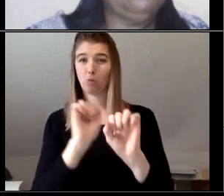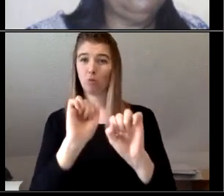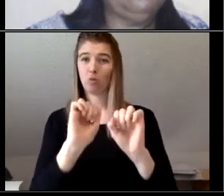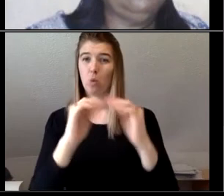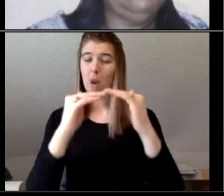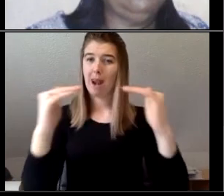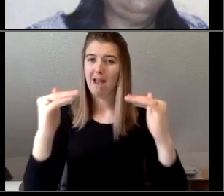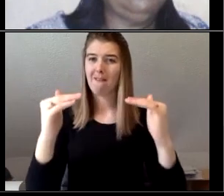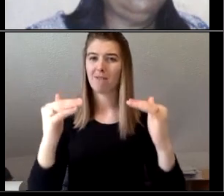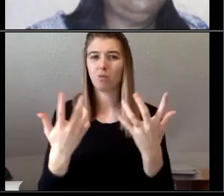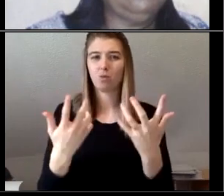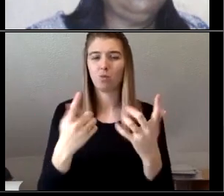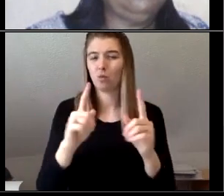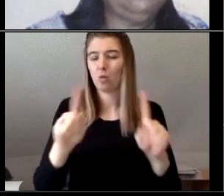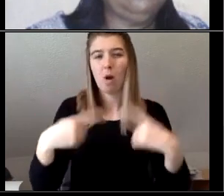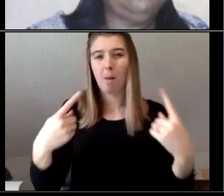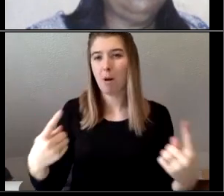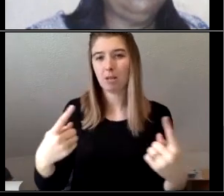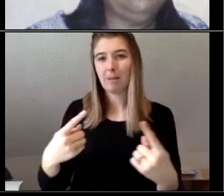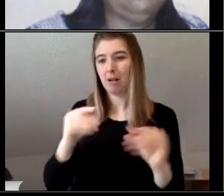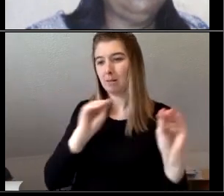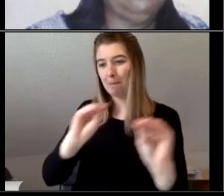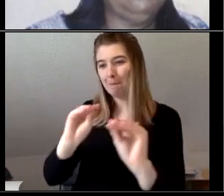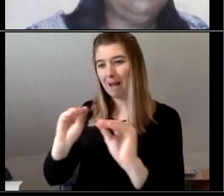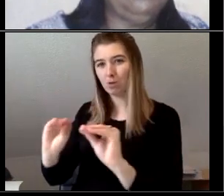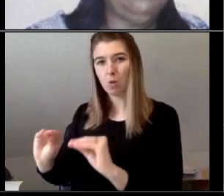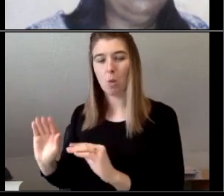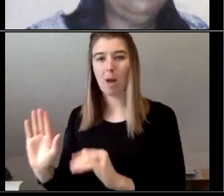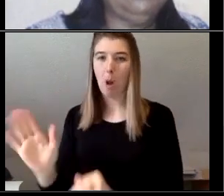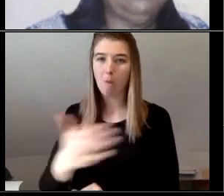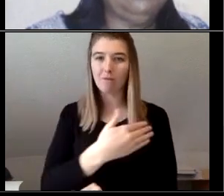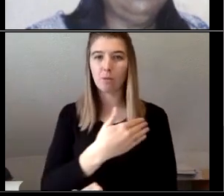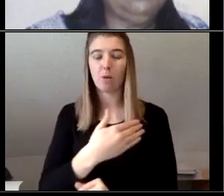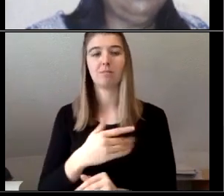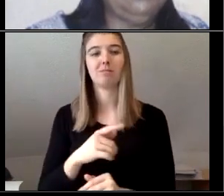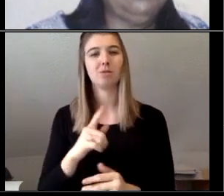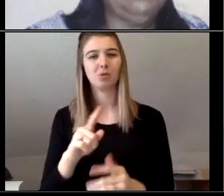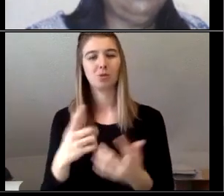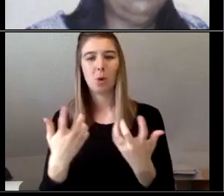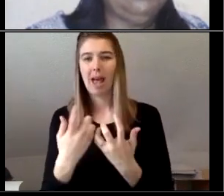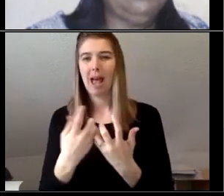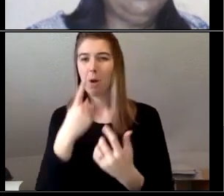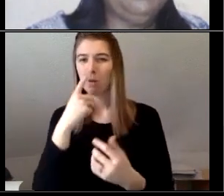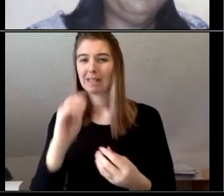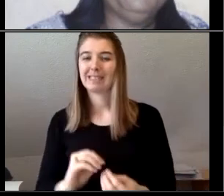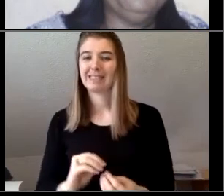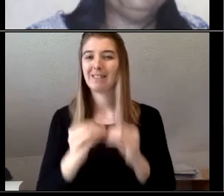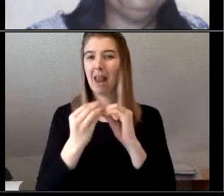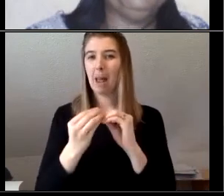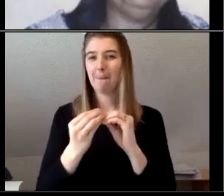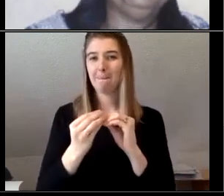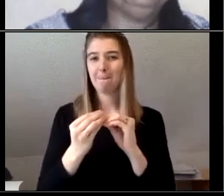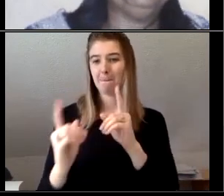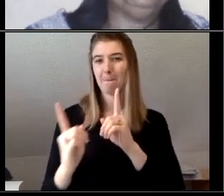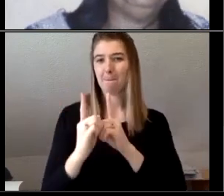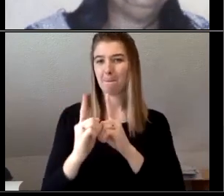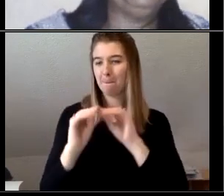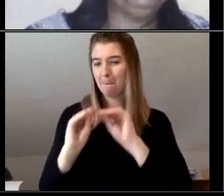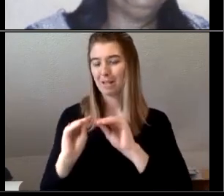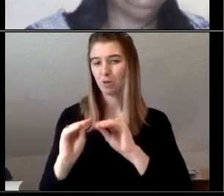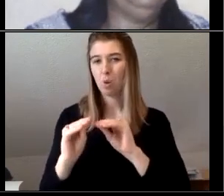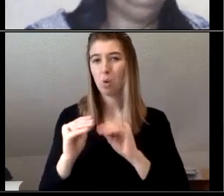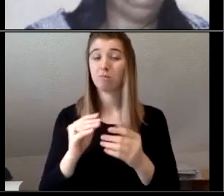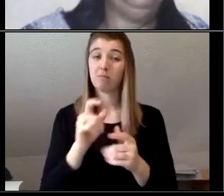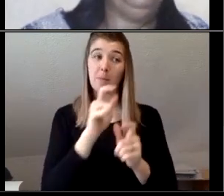physicist. How do we find or develop a network of mentors that include men who are happy to mentor women and women